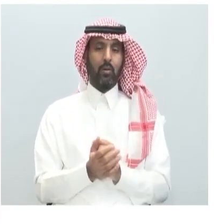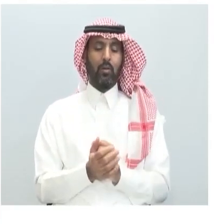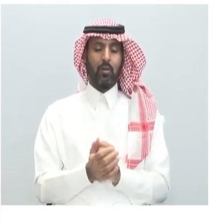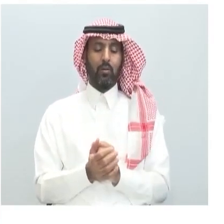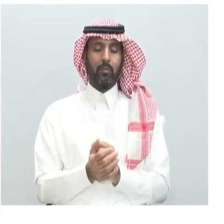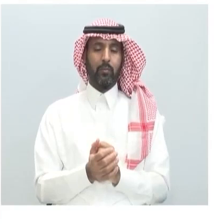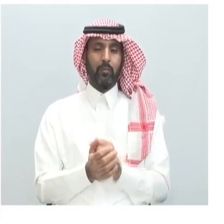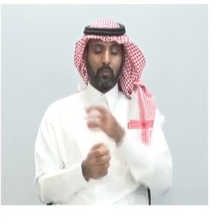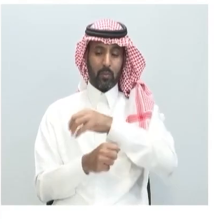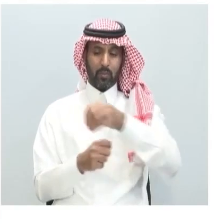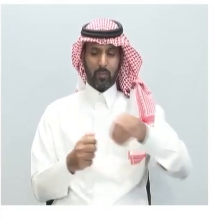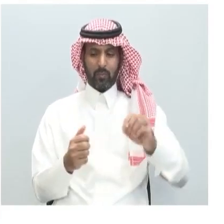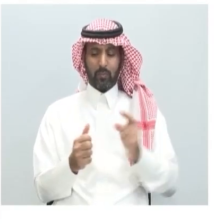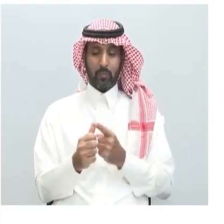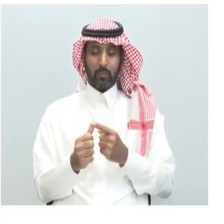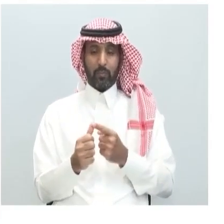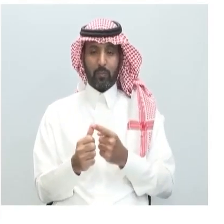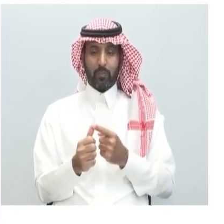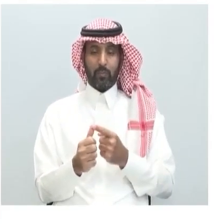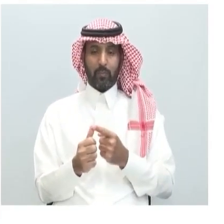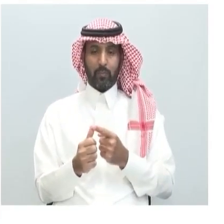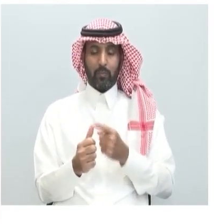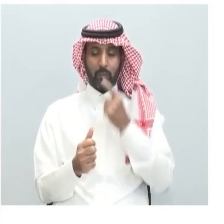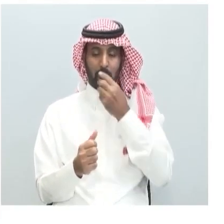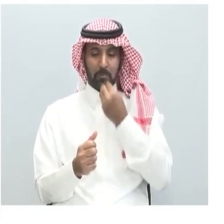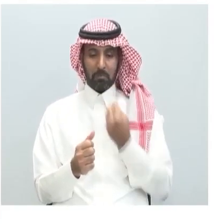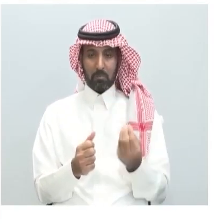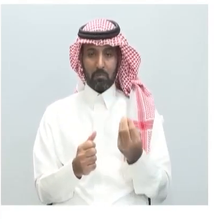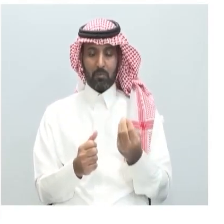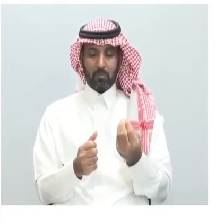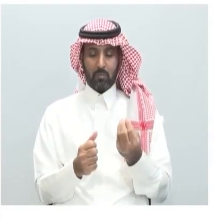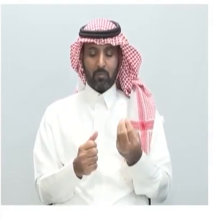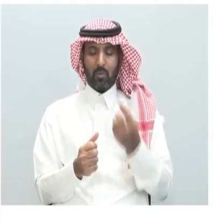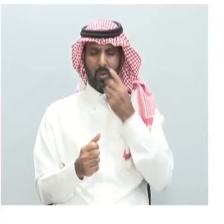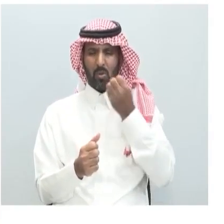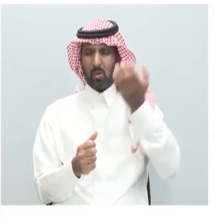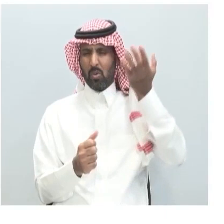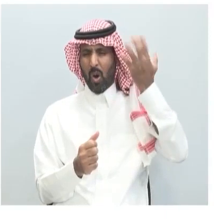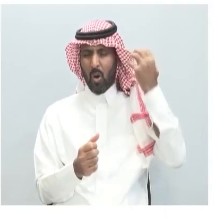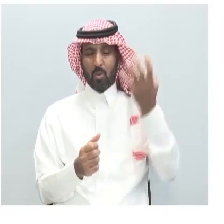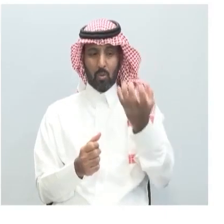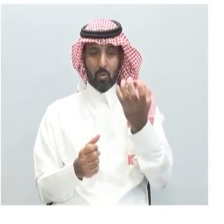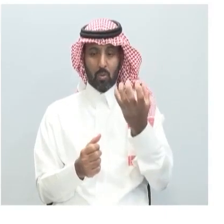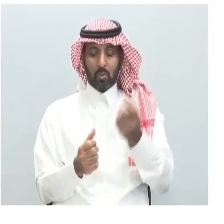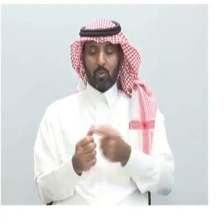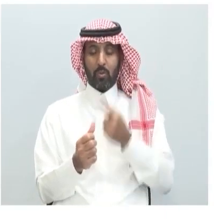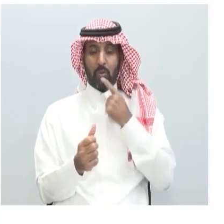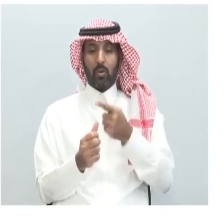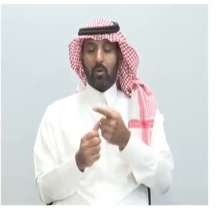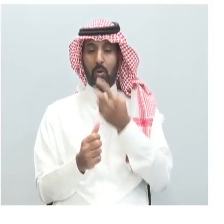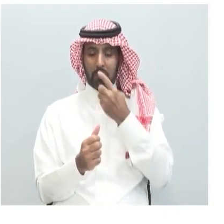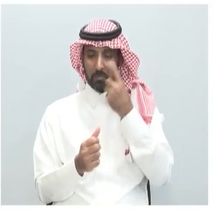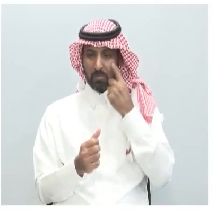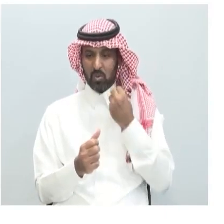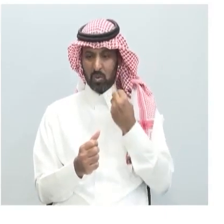This is what he meant. For example, here, the beautiful old stone. The beautiful,